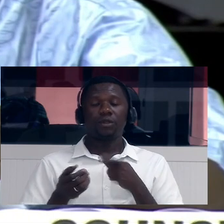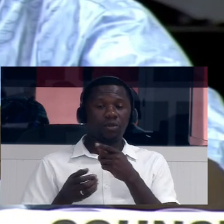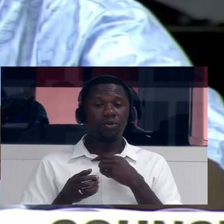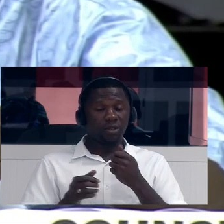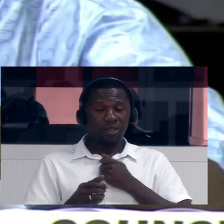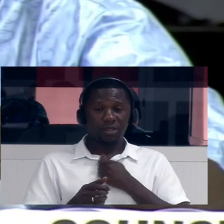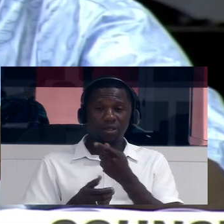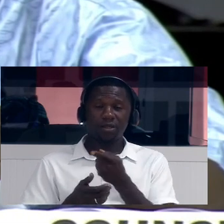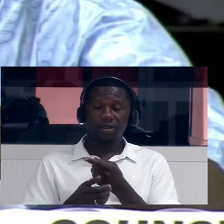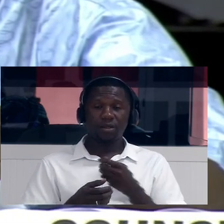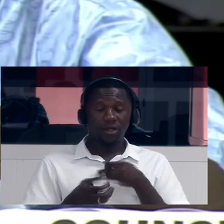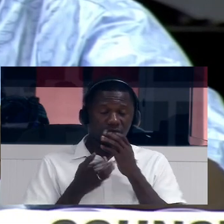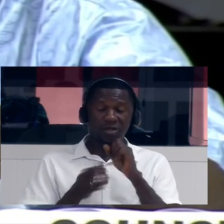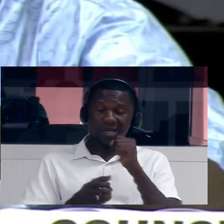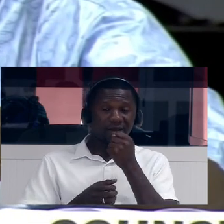threat. I told them the hard fact.